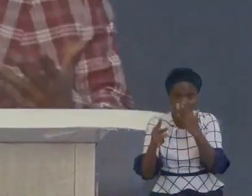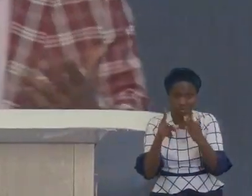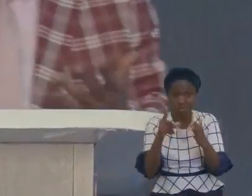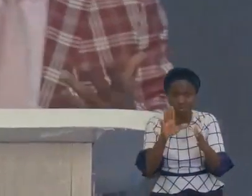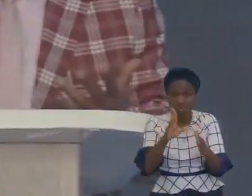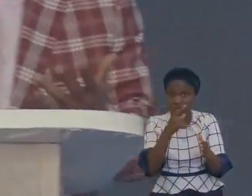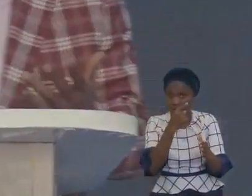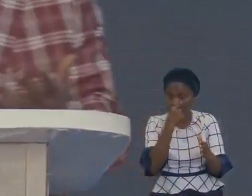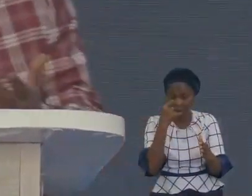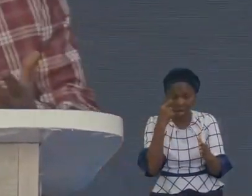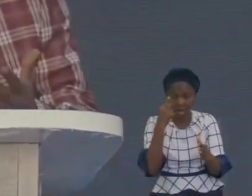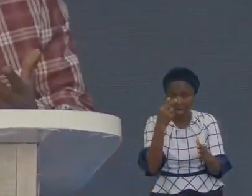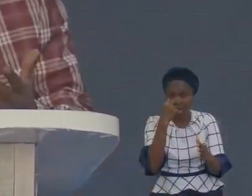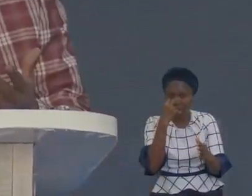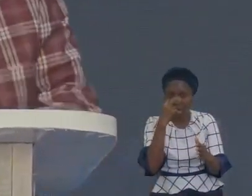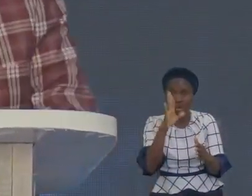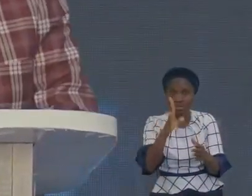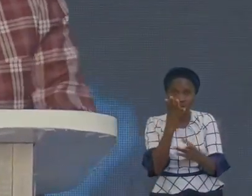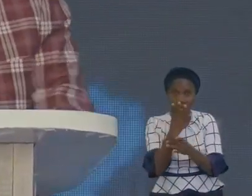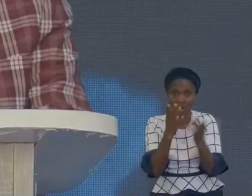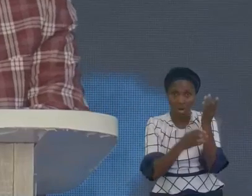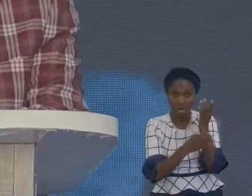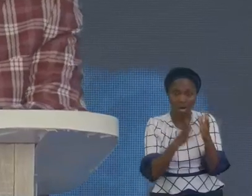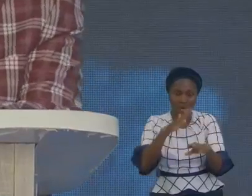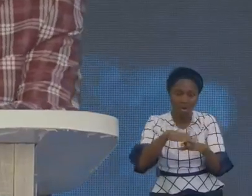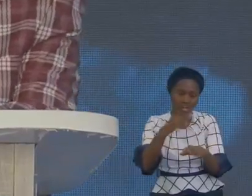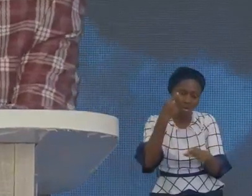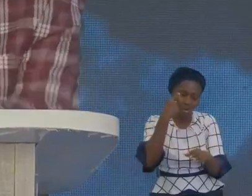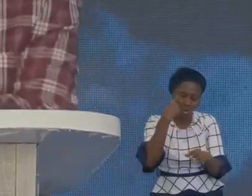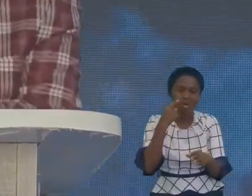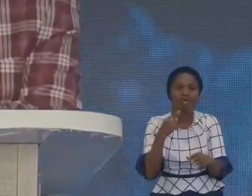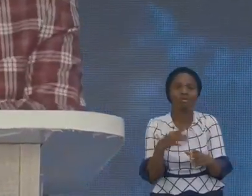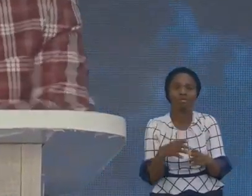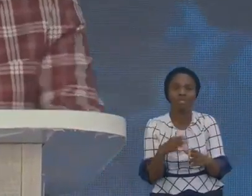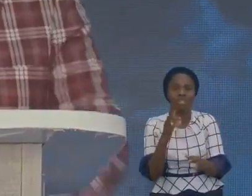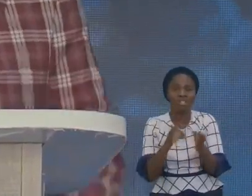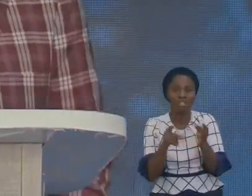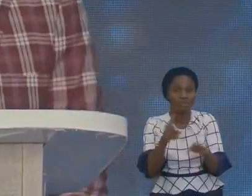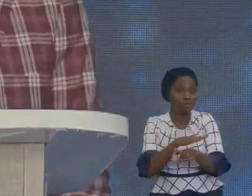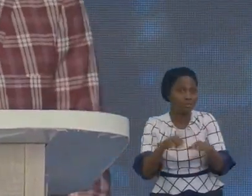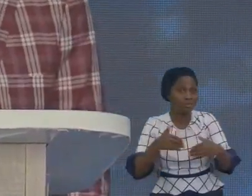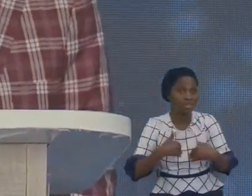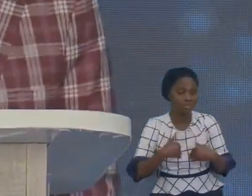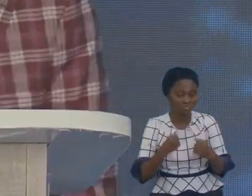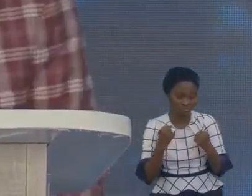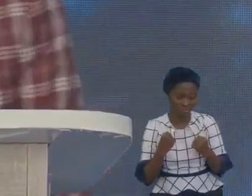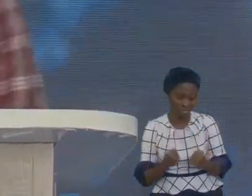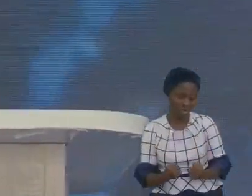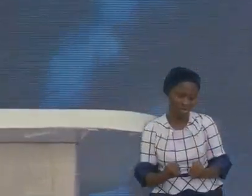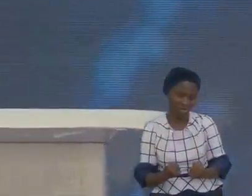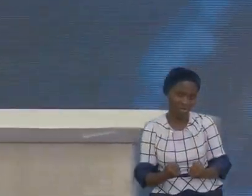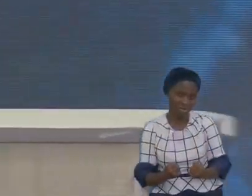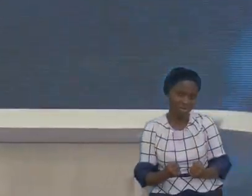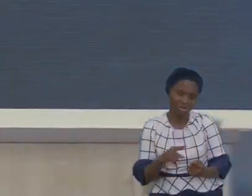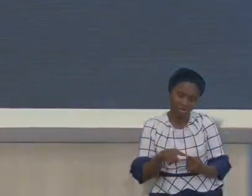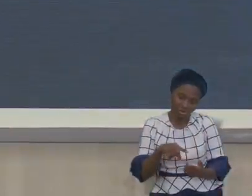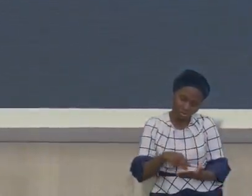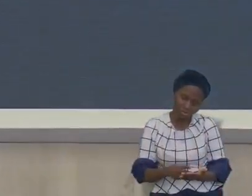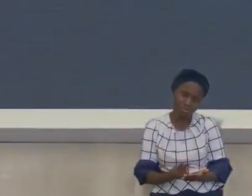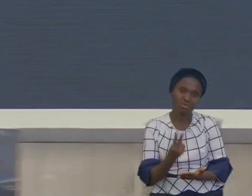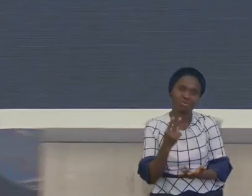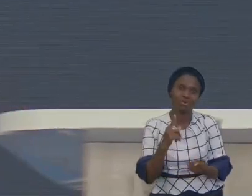If there's no strength to rise up and forge ahead, you don't have